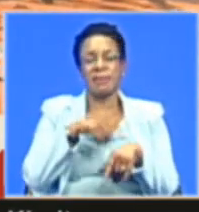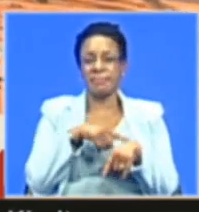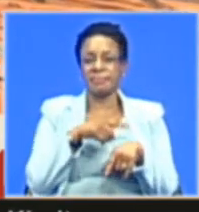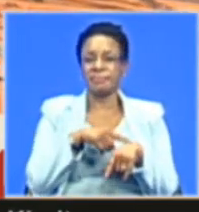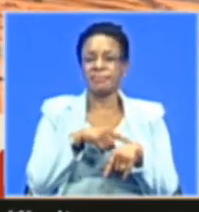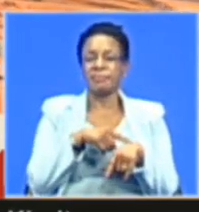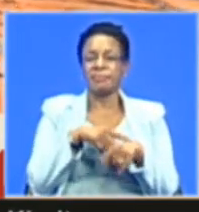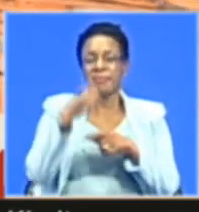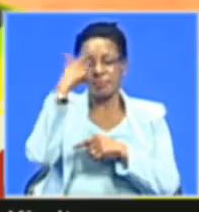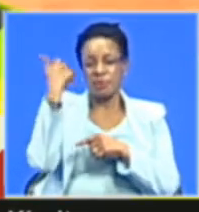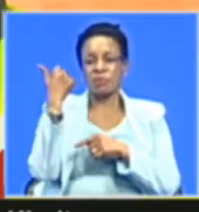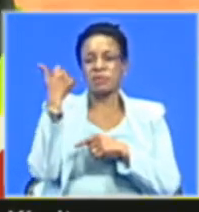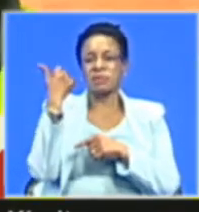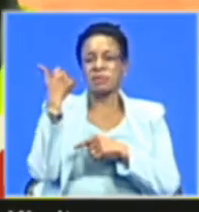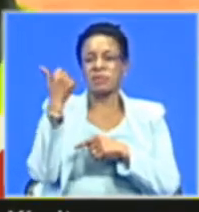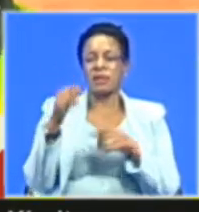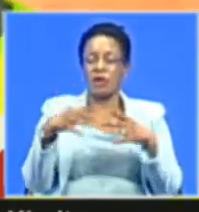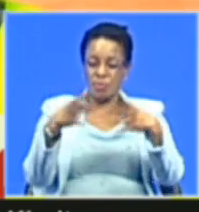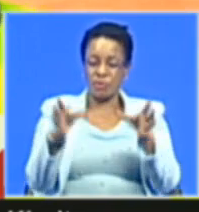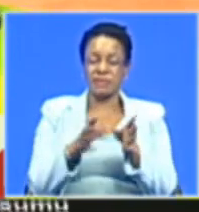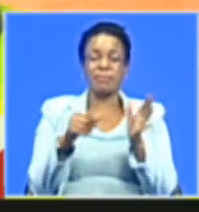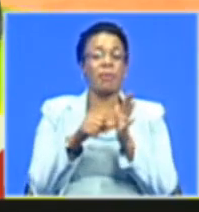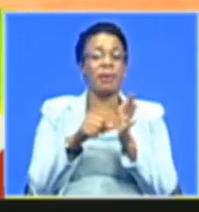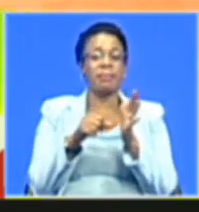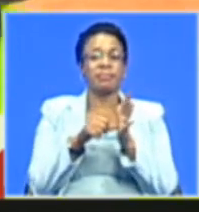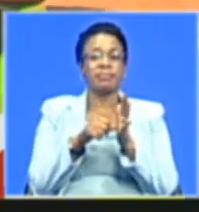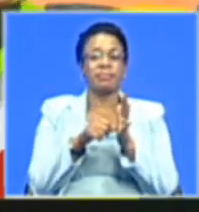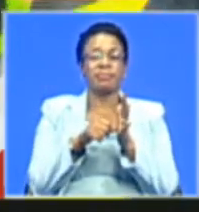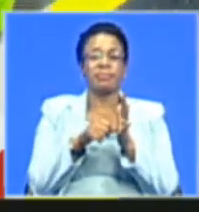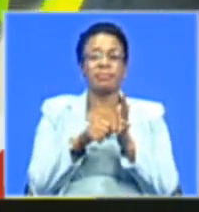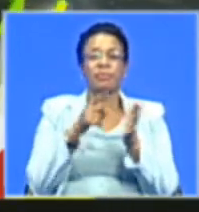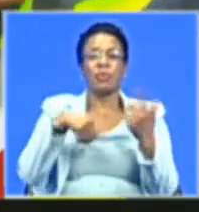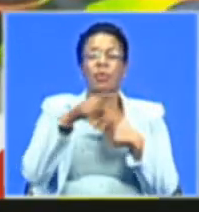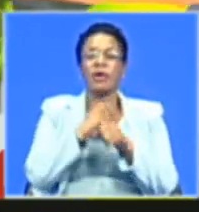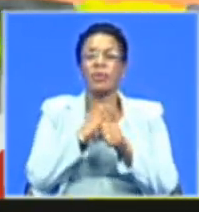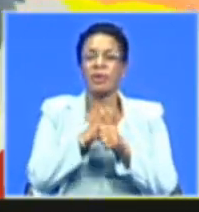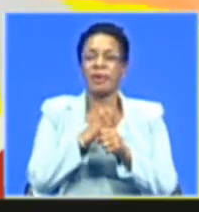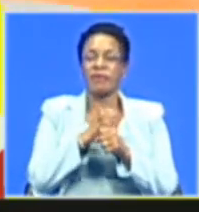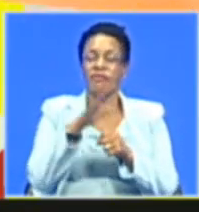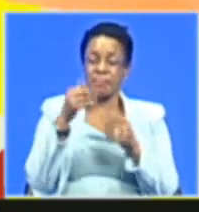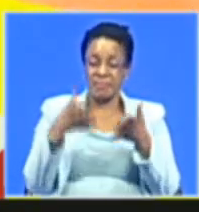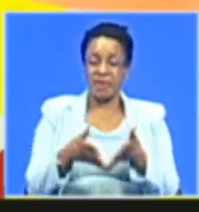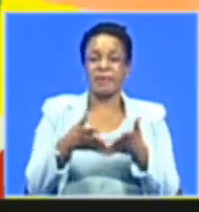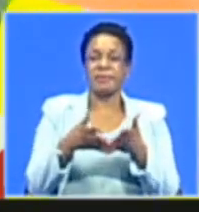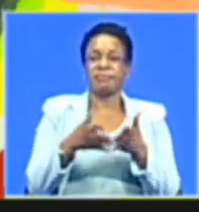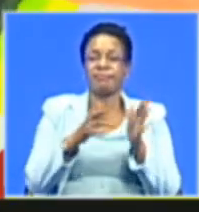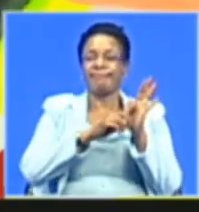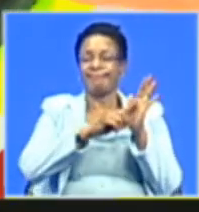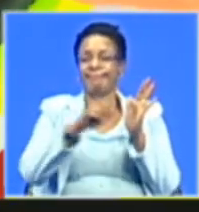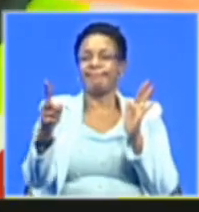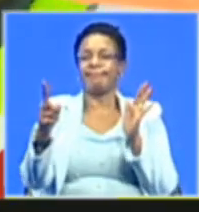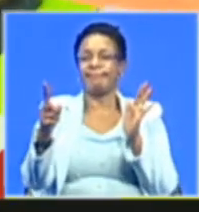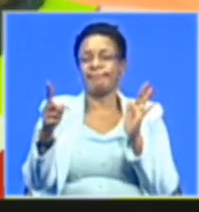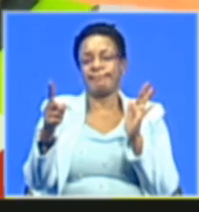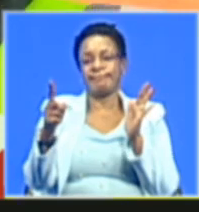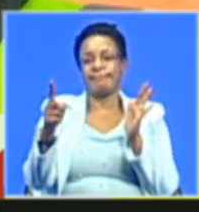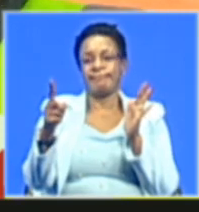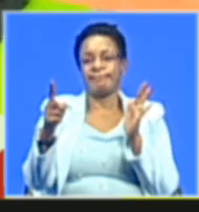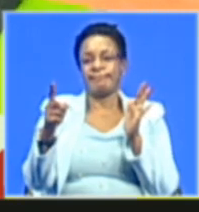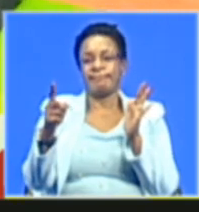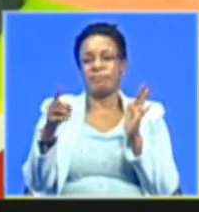okay, because the community issues, and we are doing a rerouting from here. Okay, this